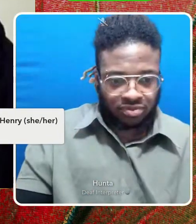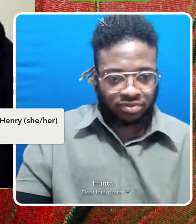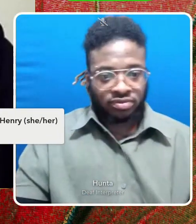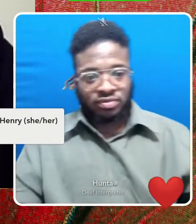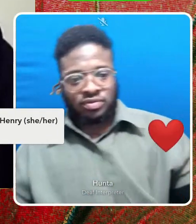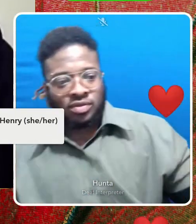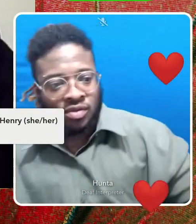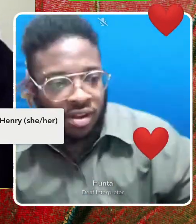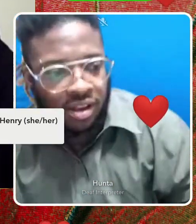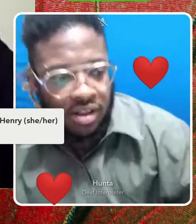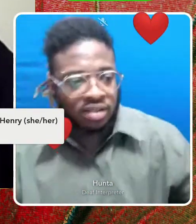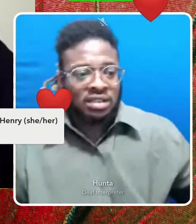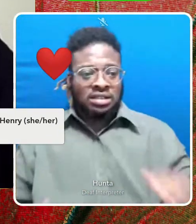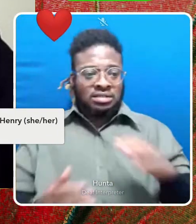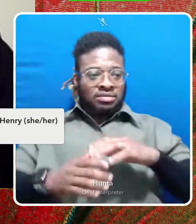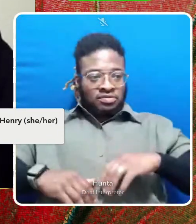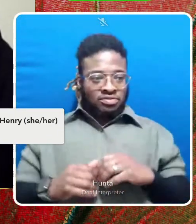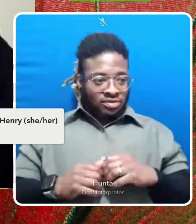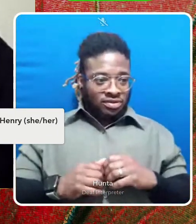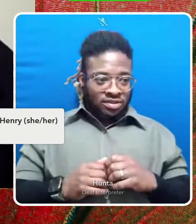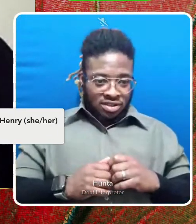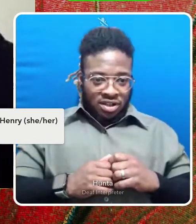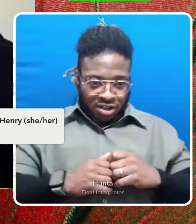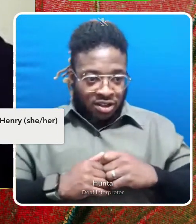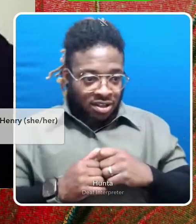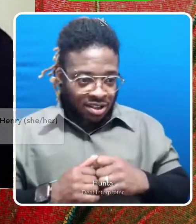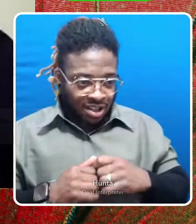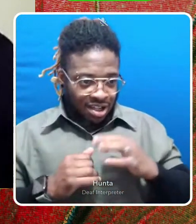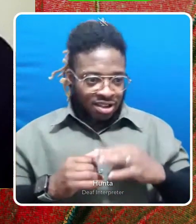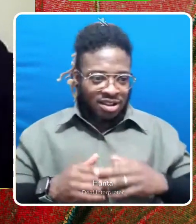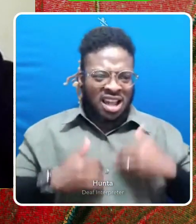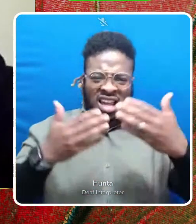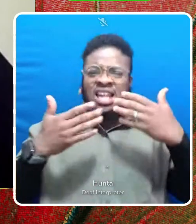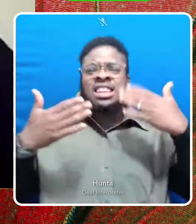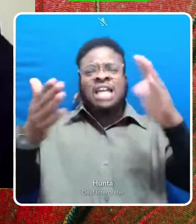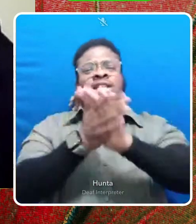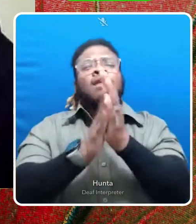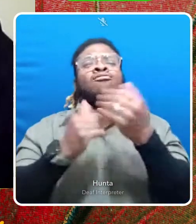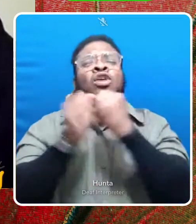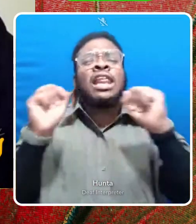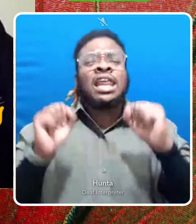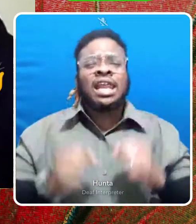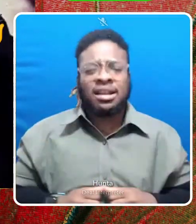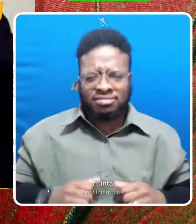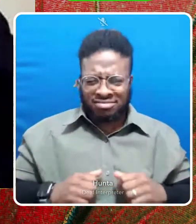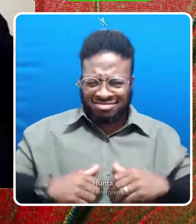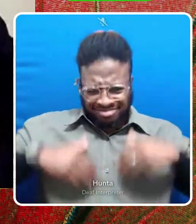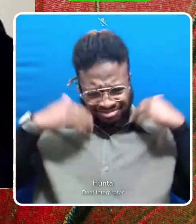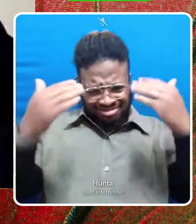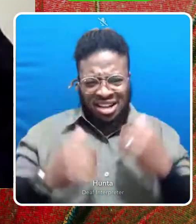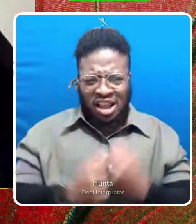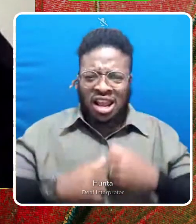let's get free. All right. Yeah, we here. And